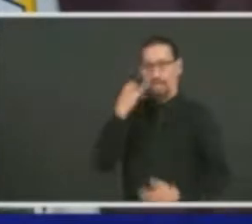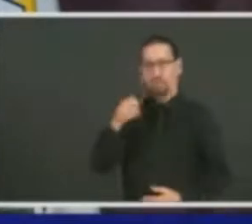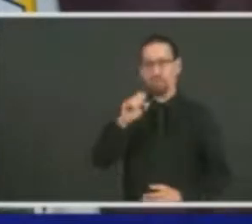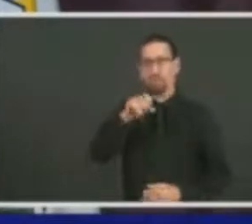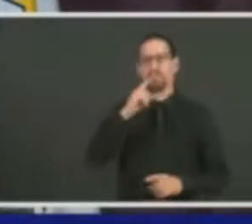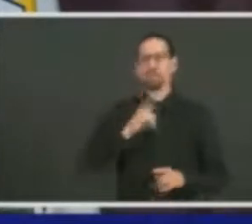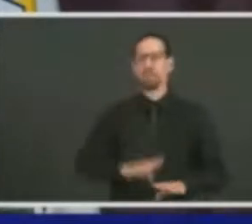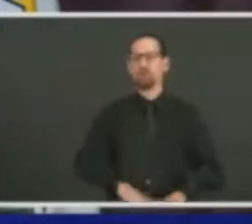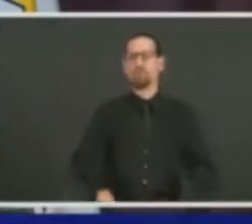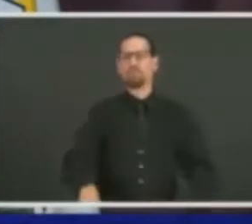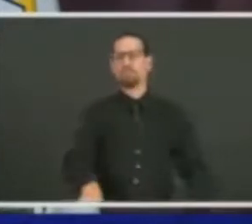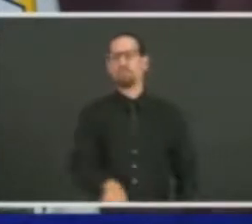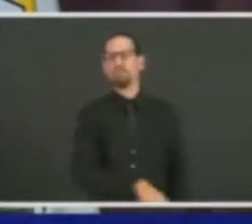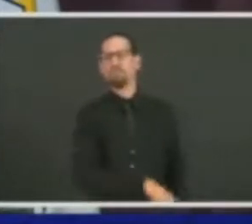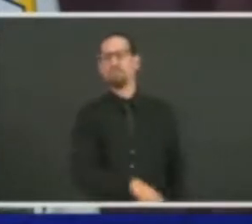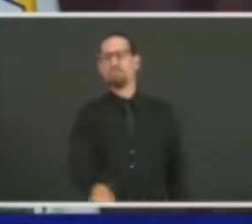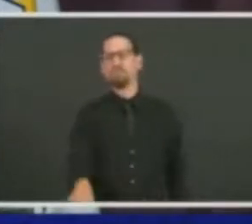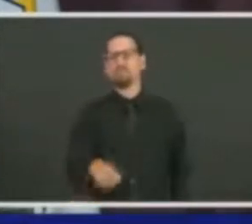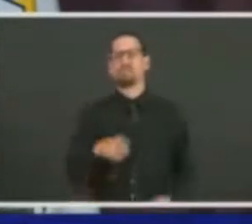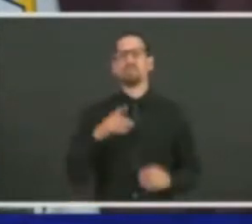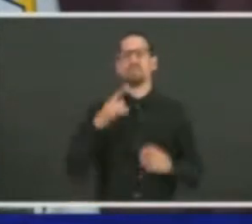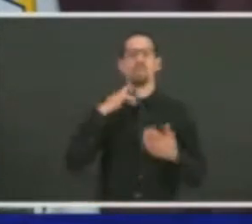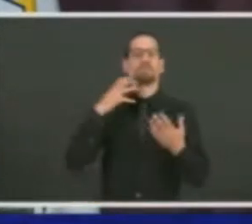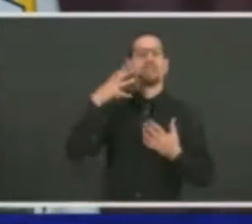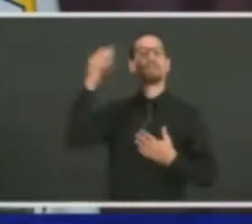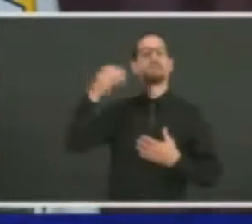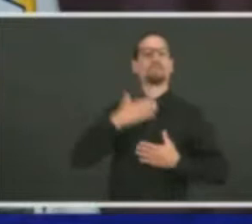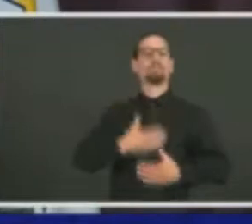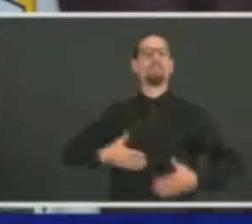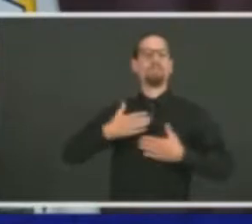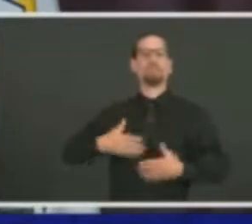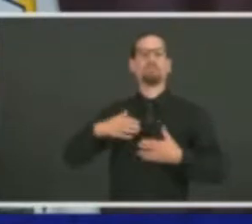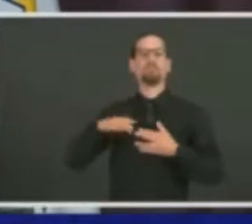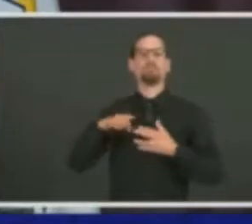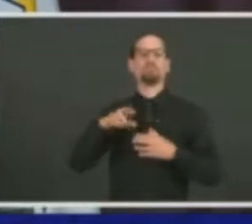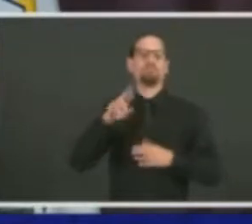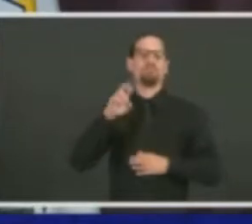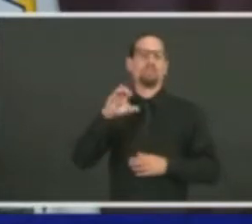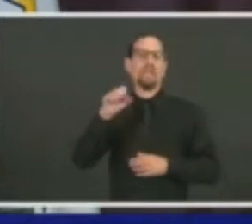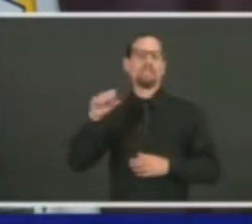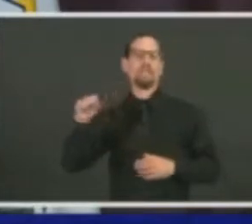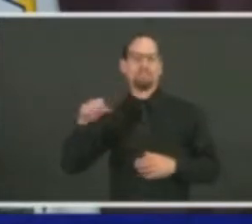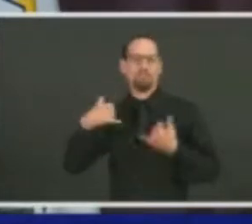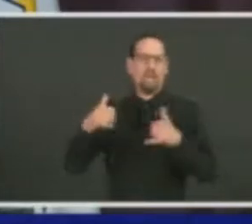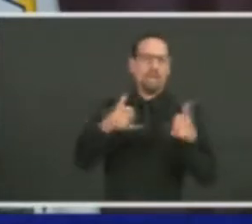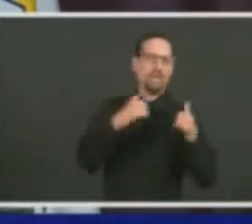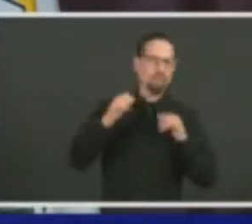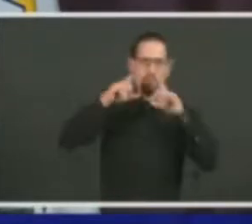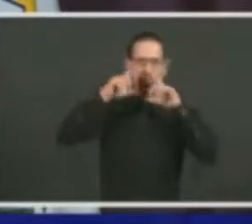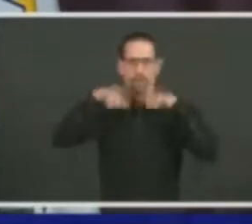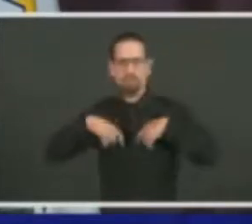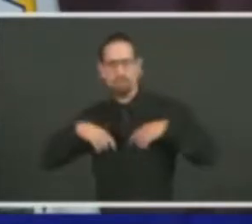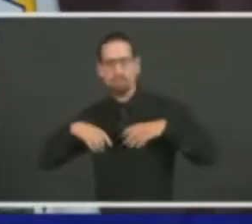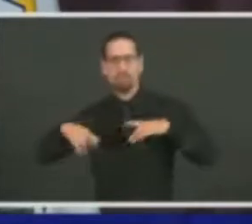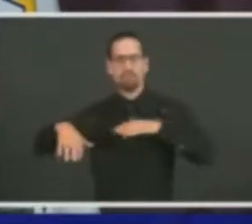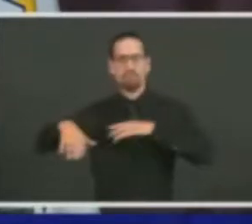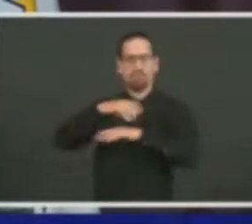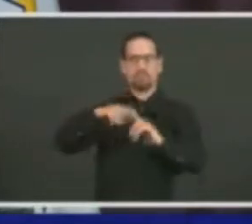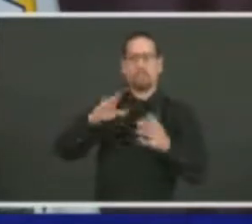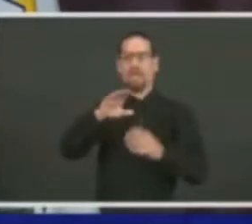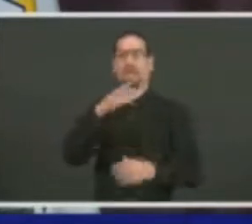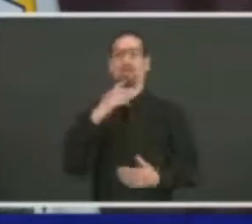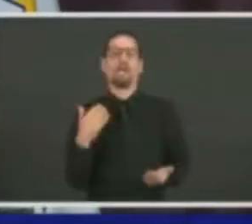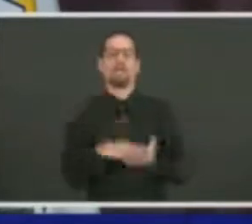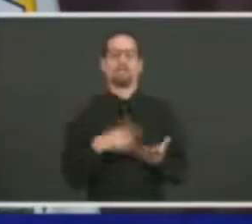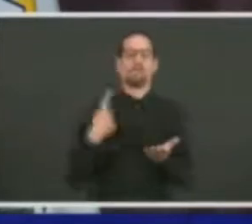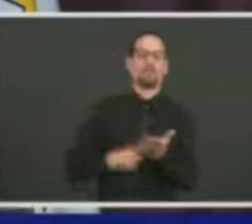recess. Definitely. And that's my point. Like, all of the debate right now is so high level